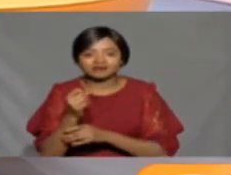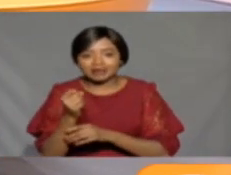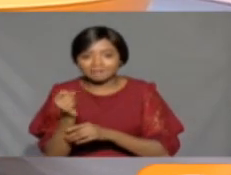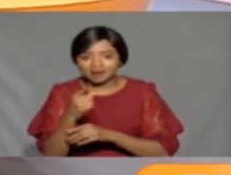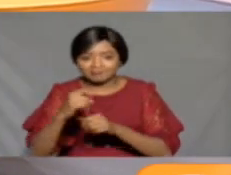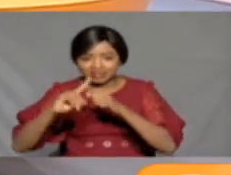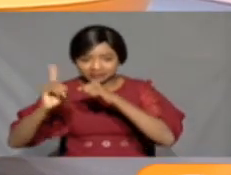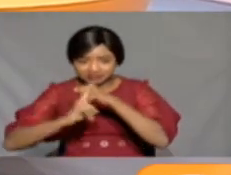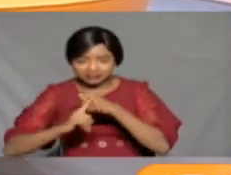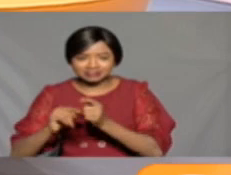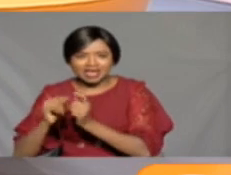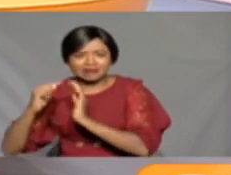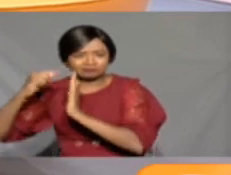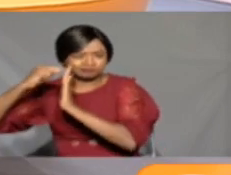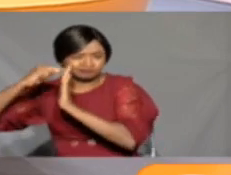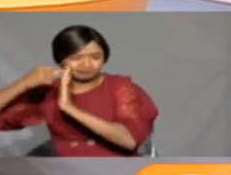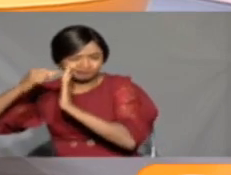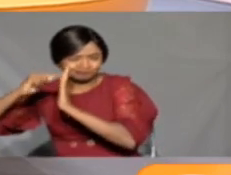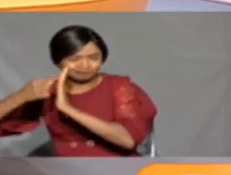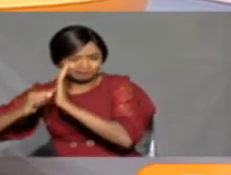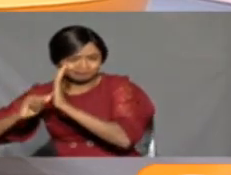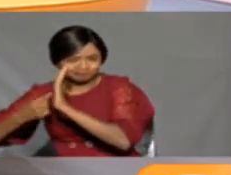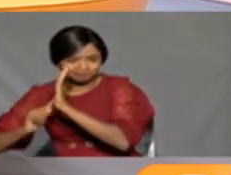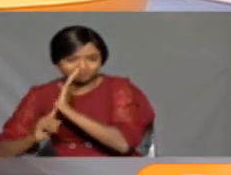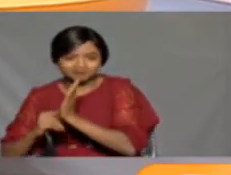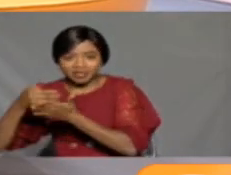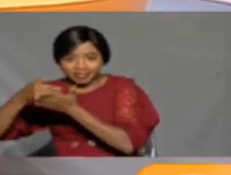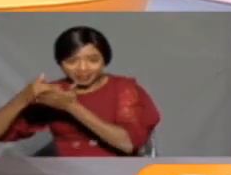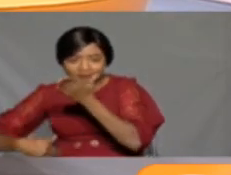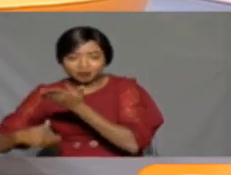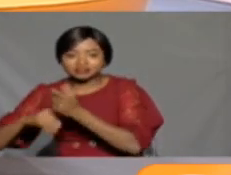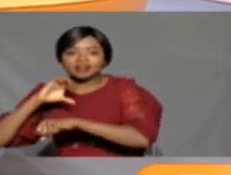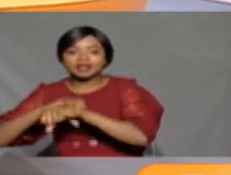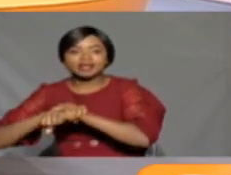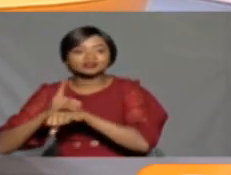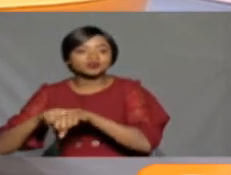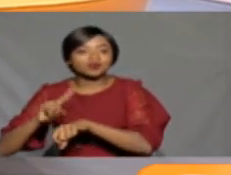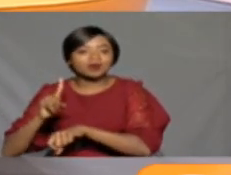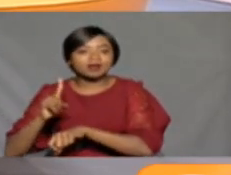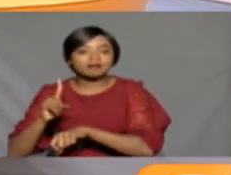months, while detailed analysis of the data reports